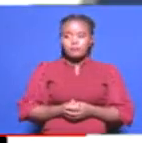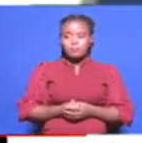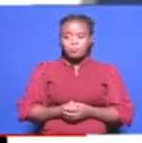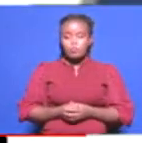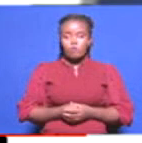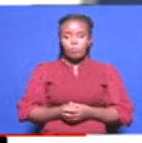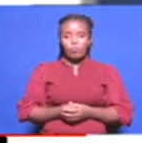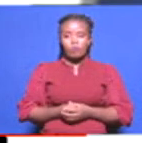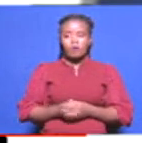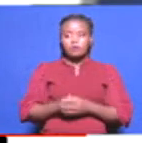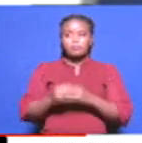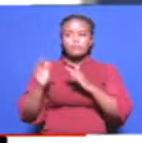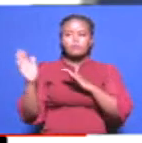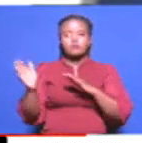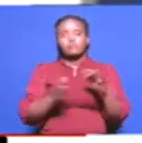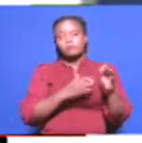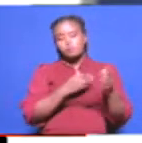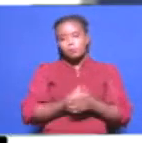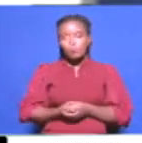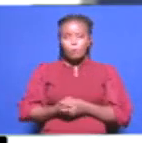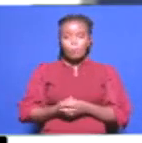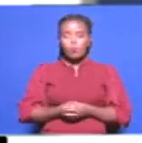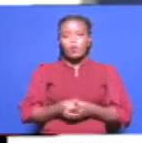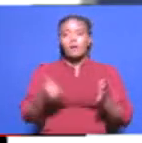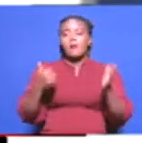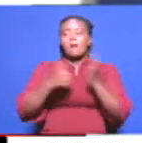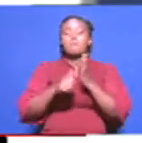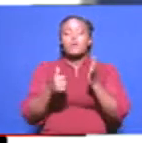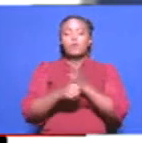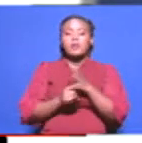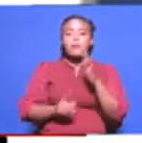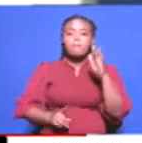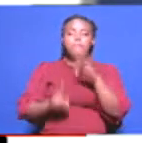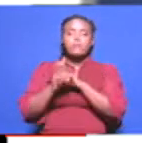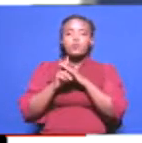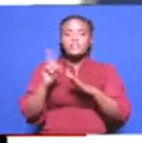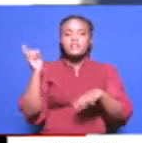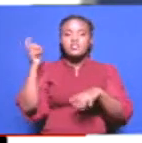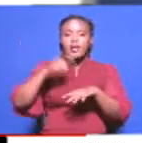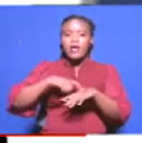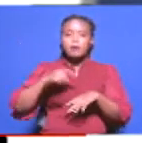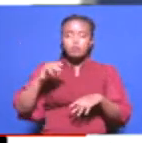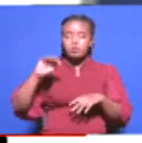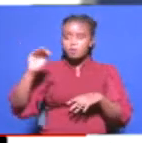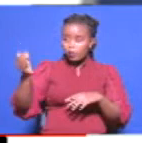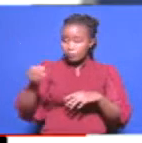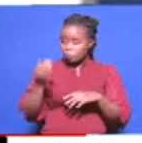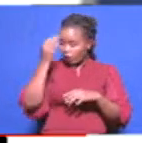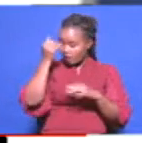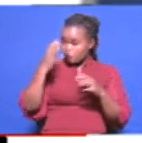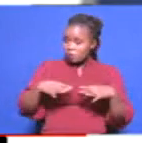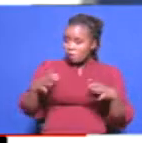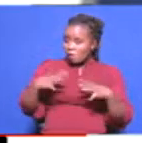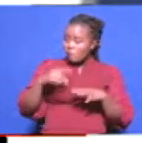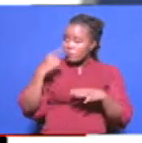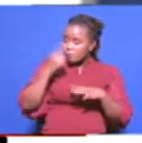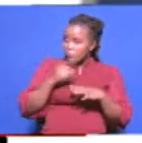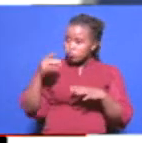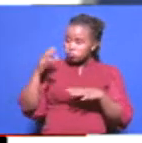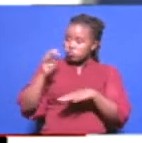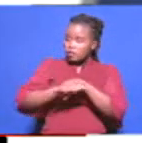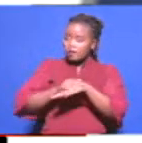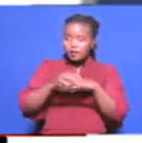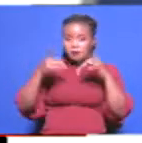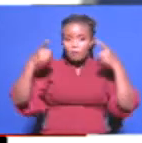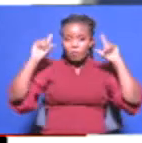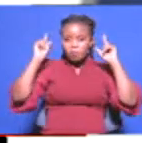All right, drama erupted in Embu town as youth confiscated a lorry transporting ballot boxes for United